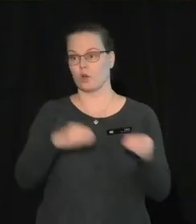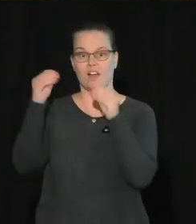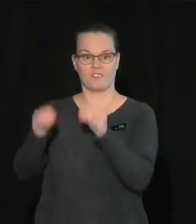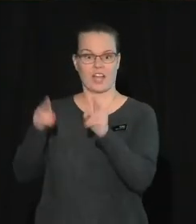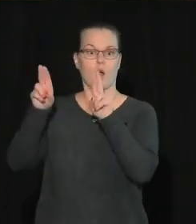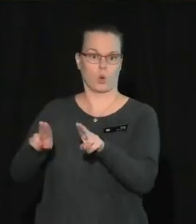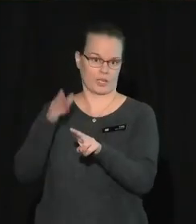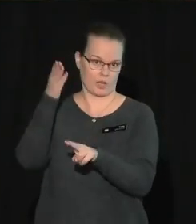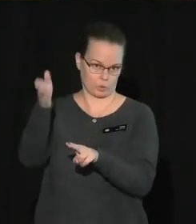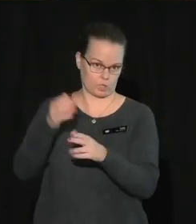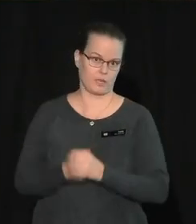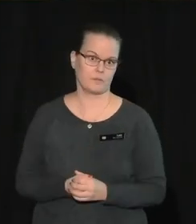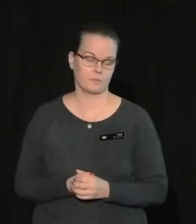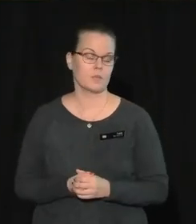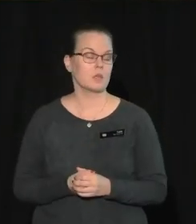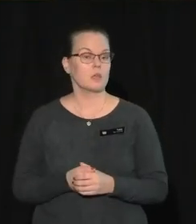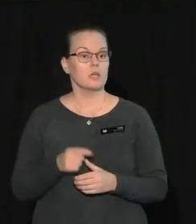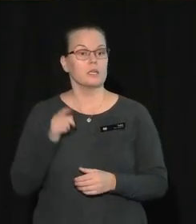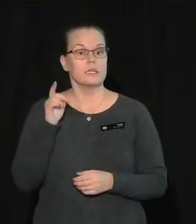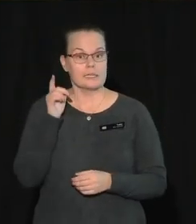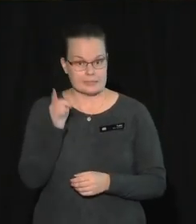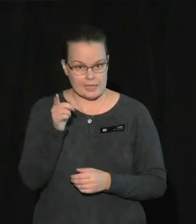The intention is that then